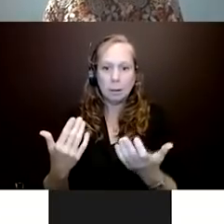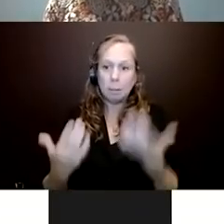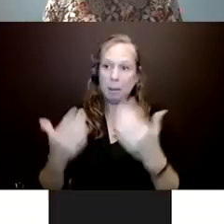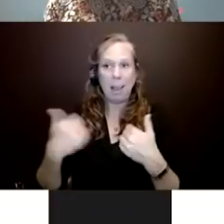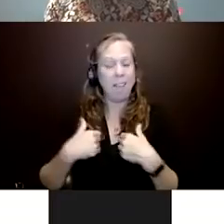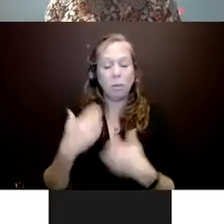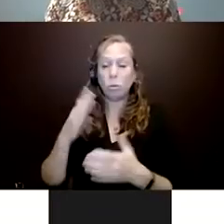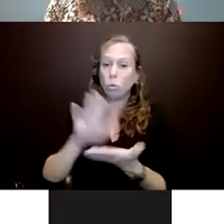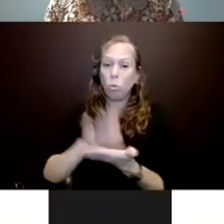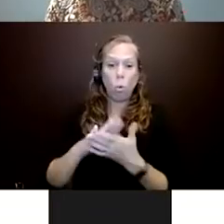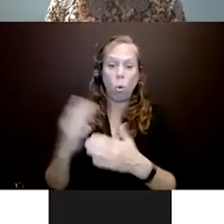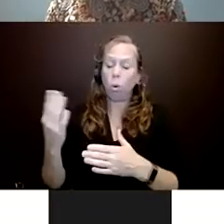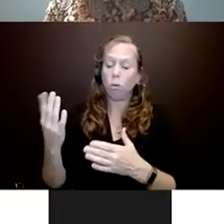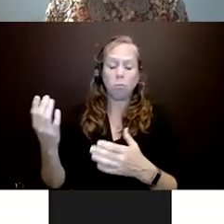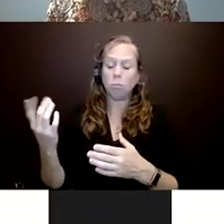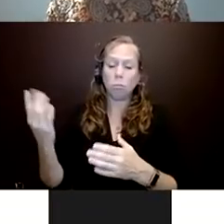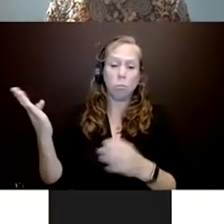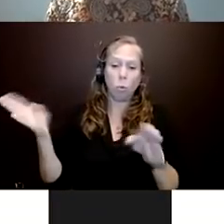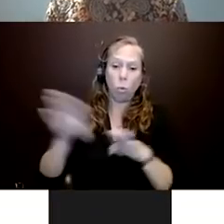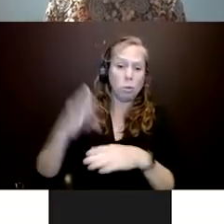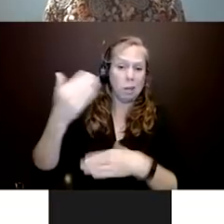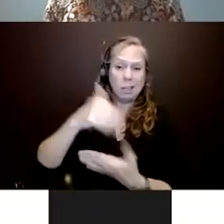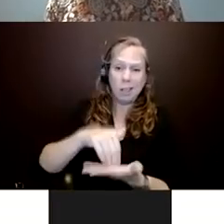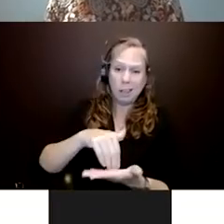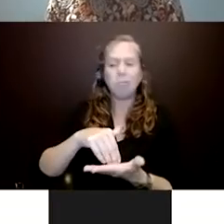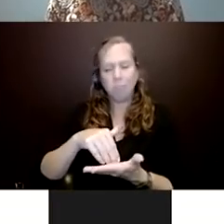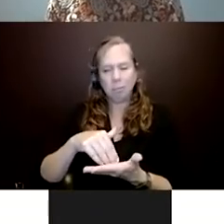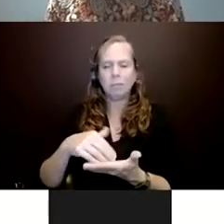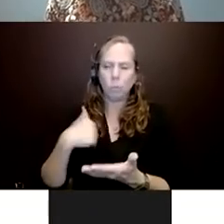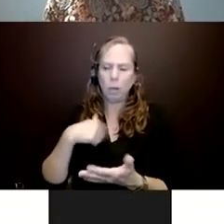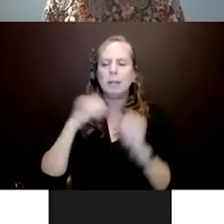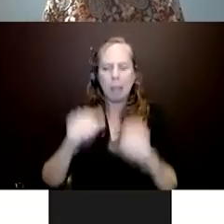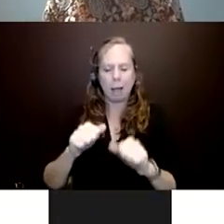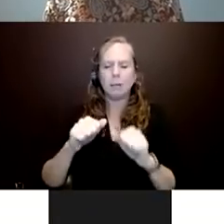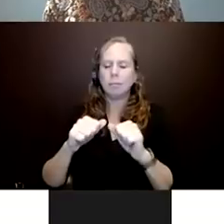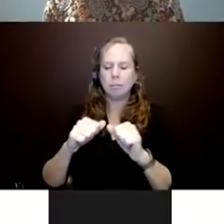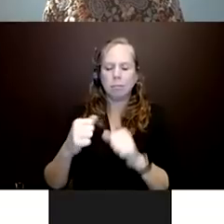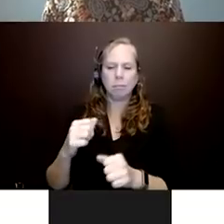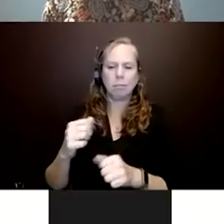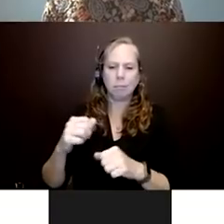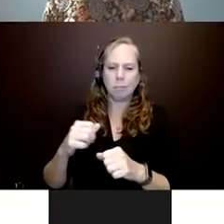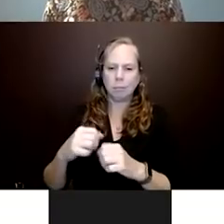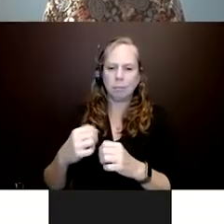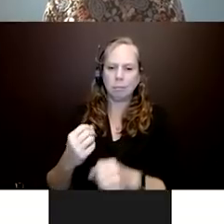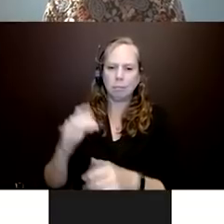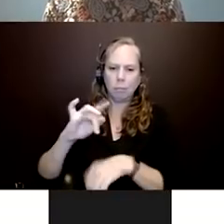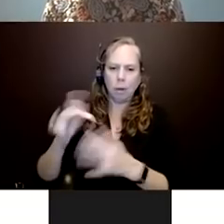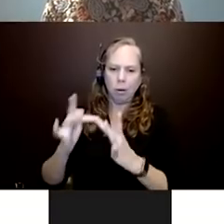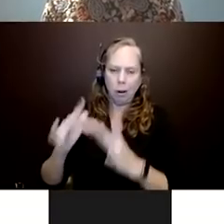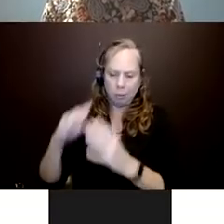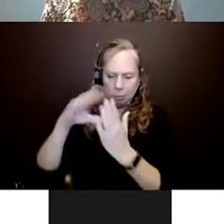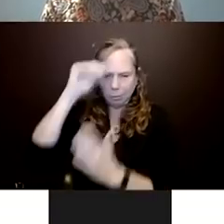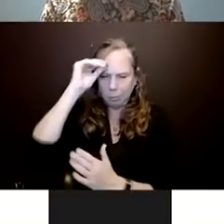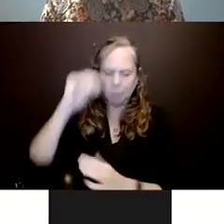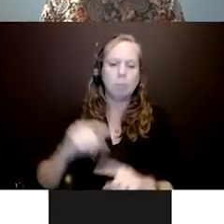road so that instruction can continue in a seamless manner. However, in the on-campus environment, you will also experience, your